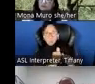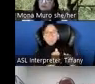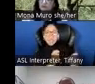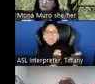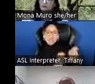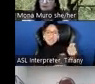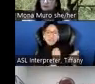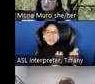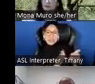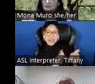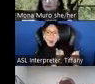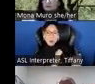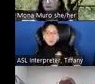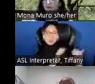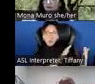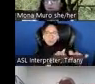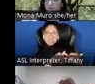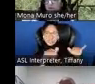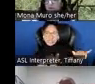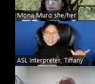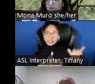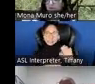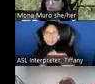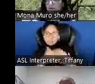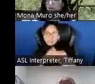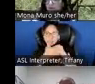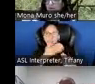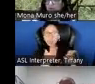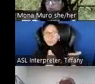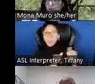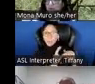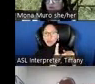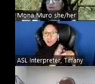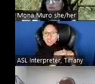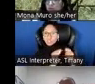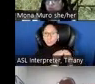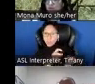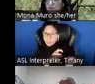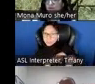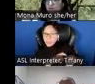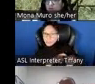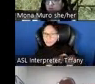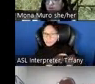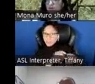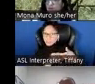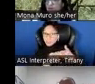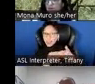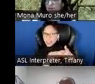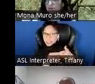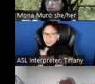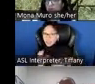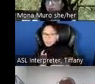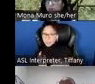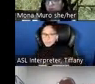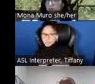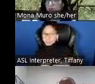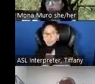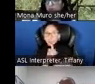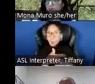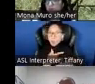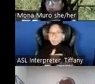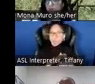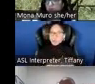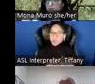appointment time slots so that you're not then feeling pressed and rushed and feeling like you've got to like yell at your client because